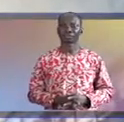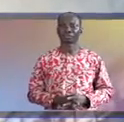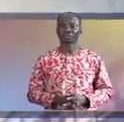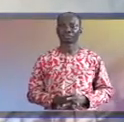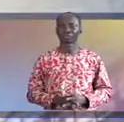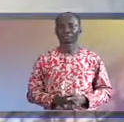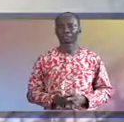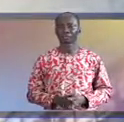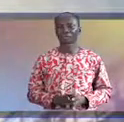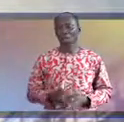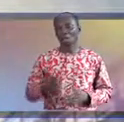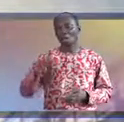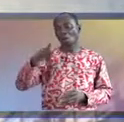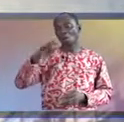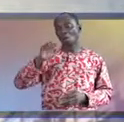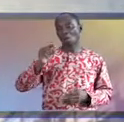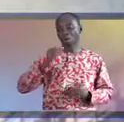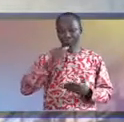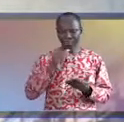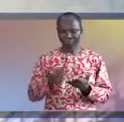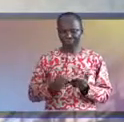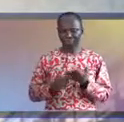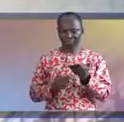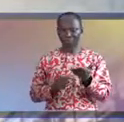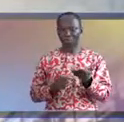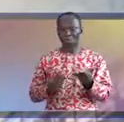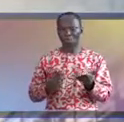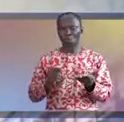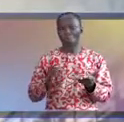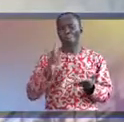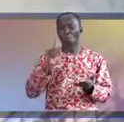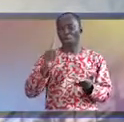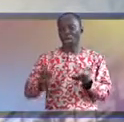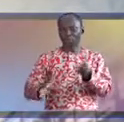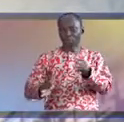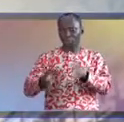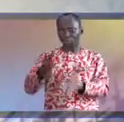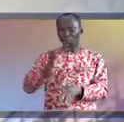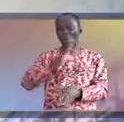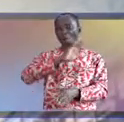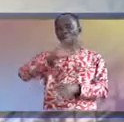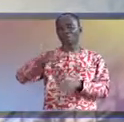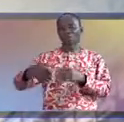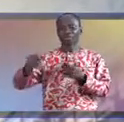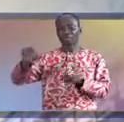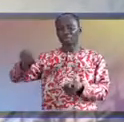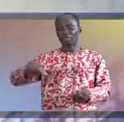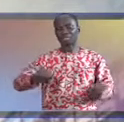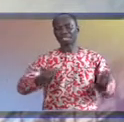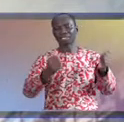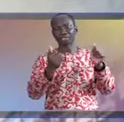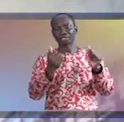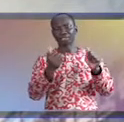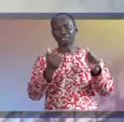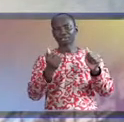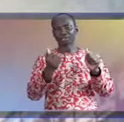Apostle Paul, wrote, for by one Spirit we were all baptized into one